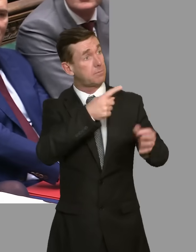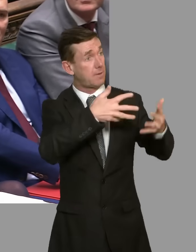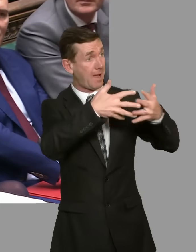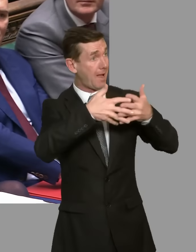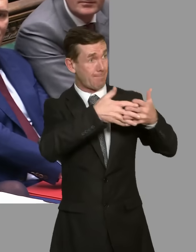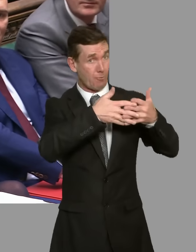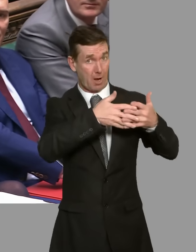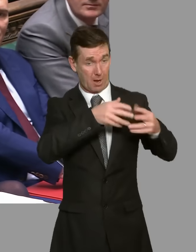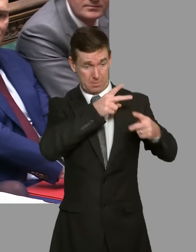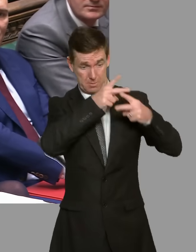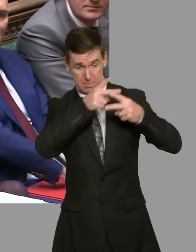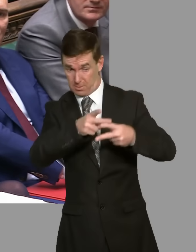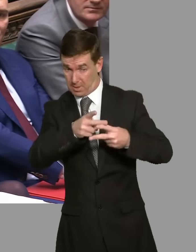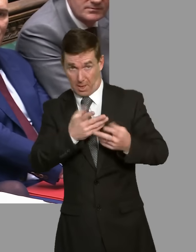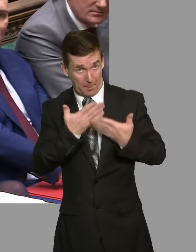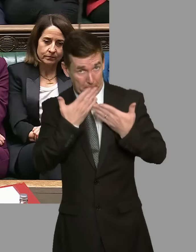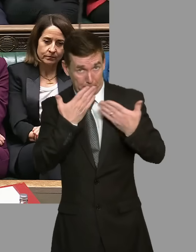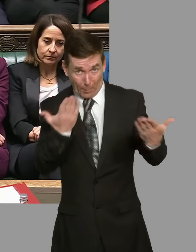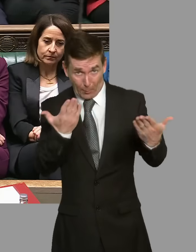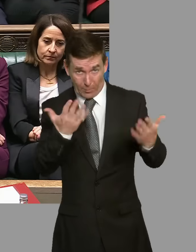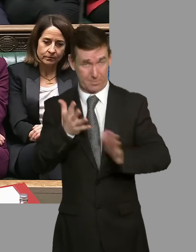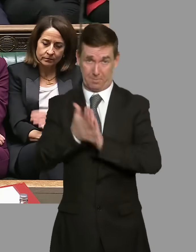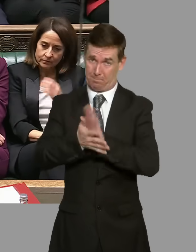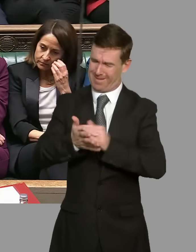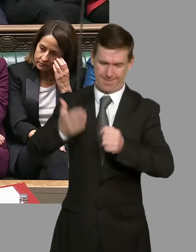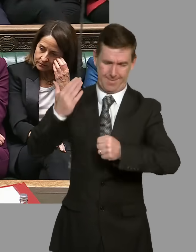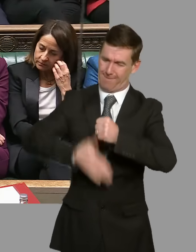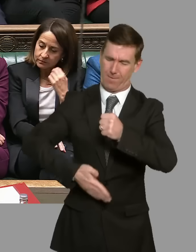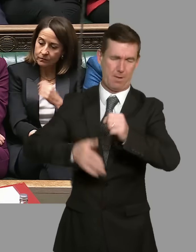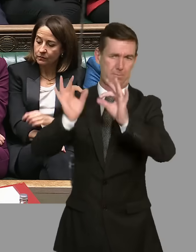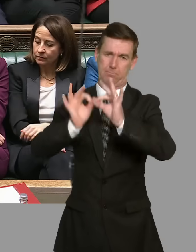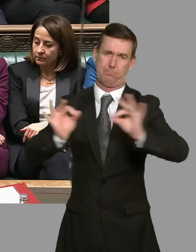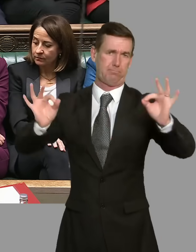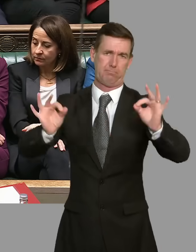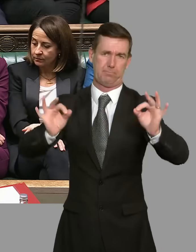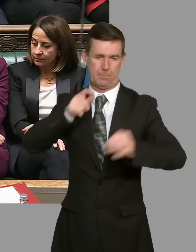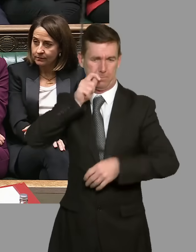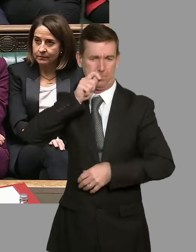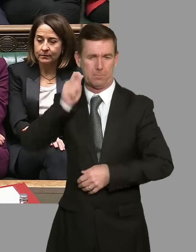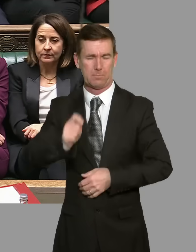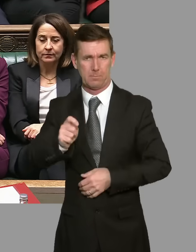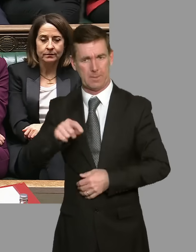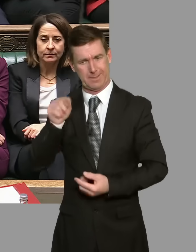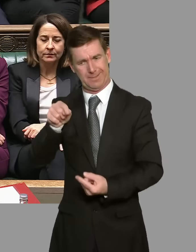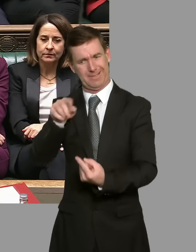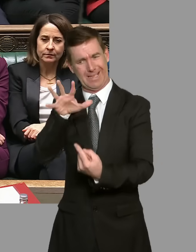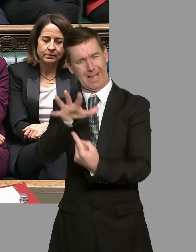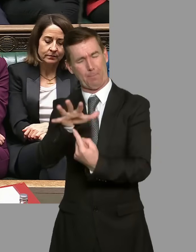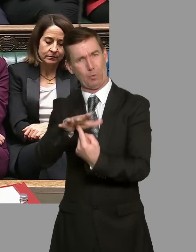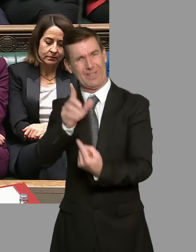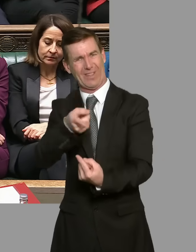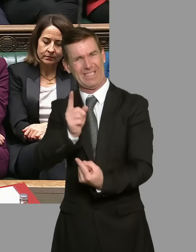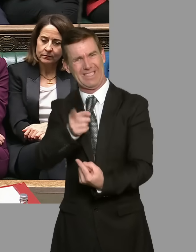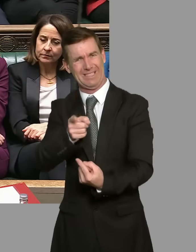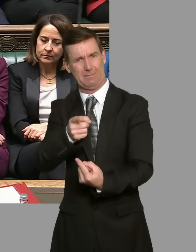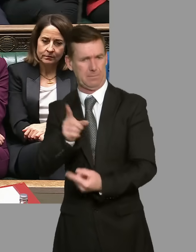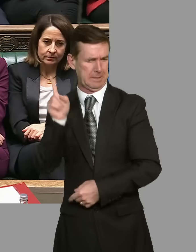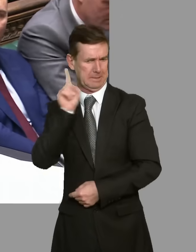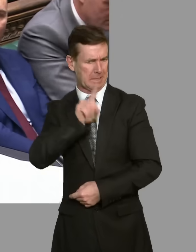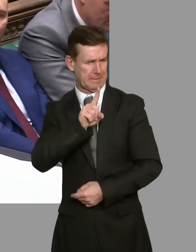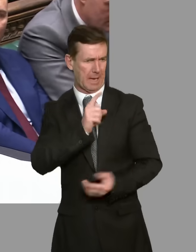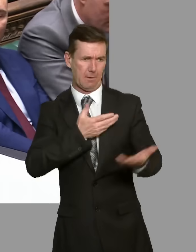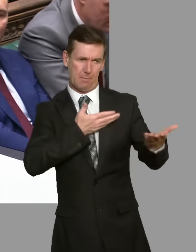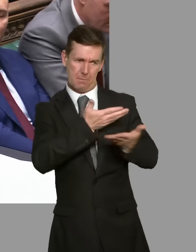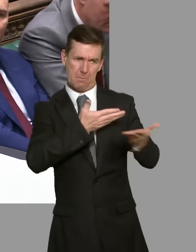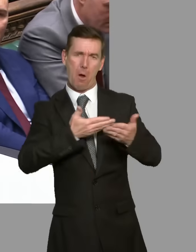That's a vitally important issue, and we made progress on that. And there won't be a just and lasting peace in Ukraine without those